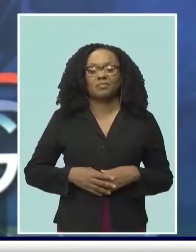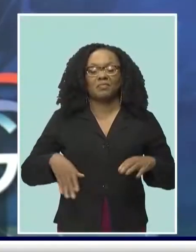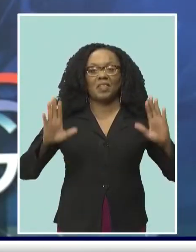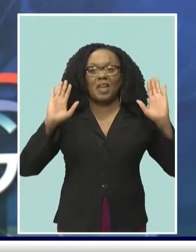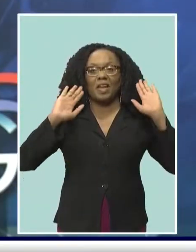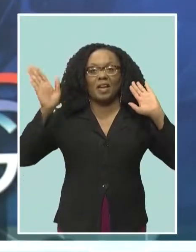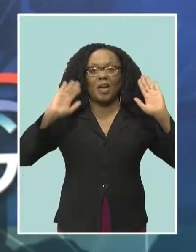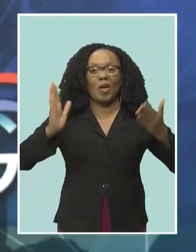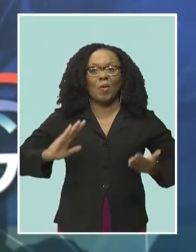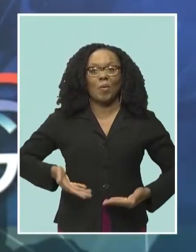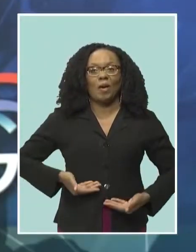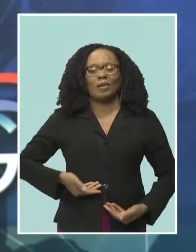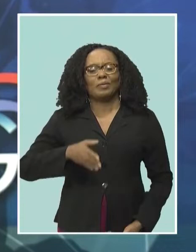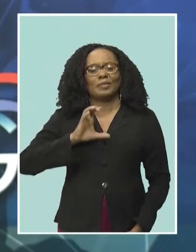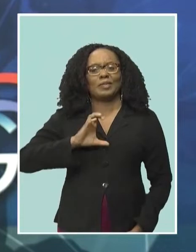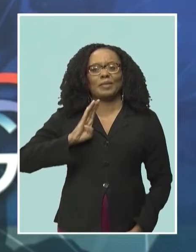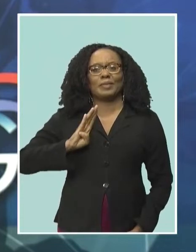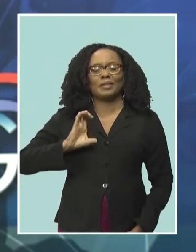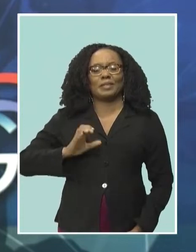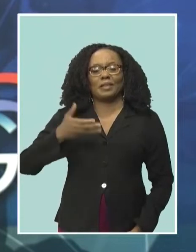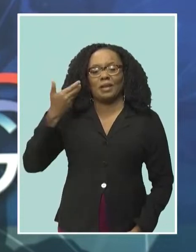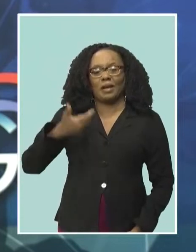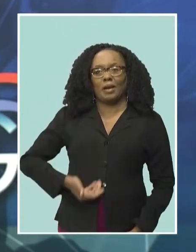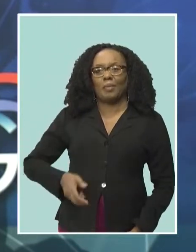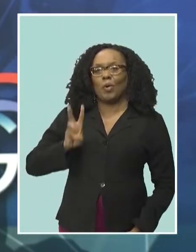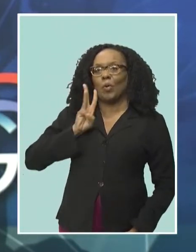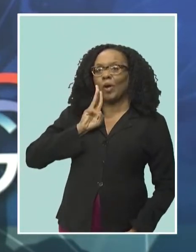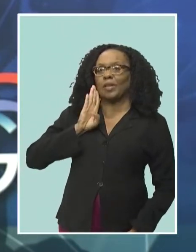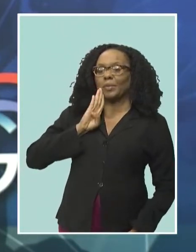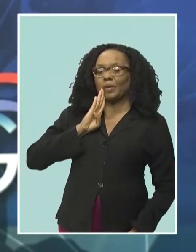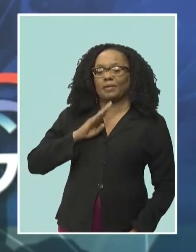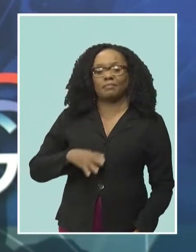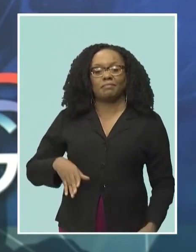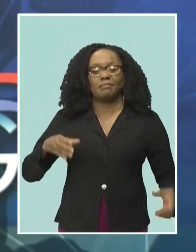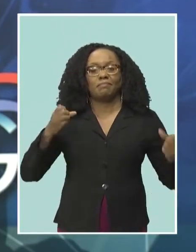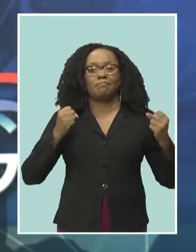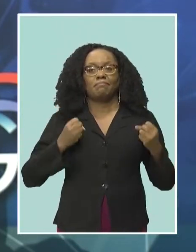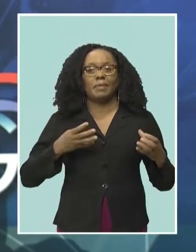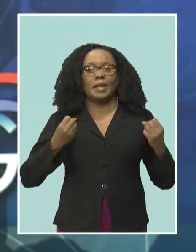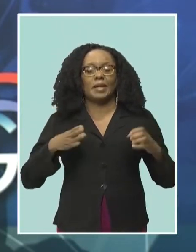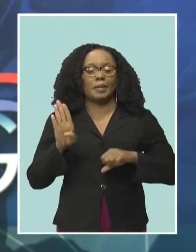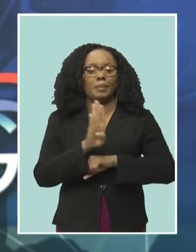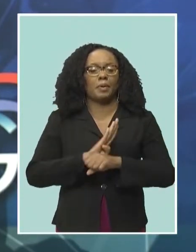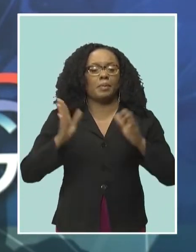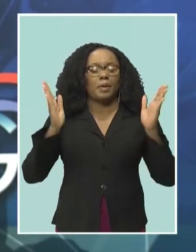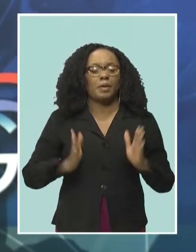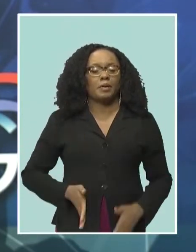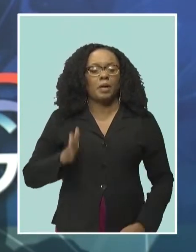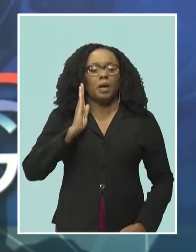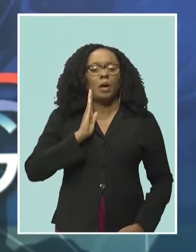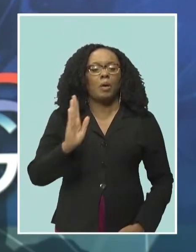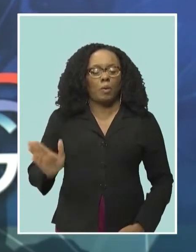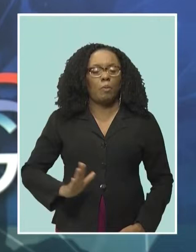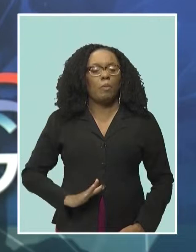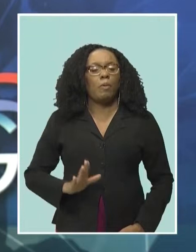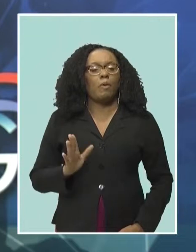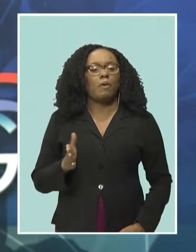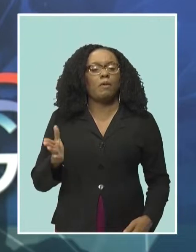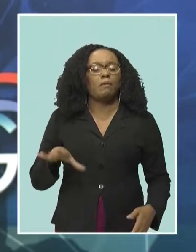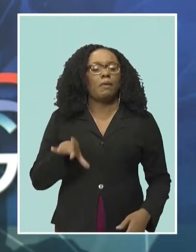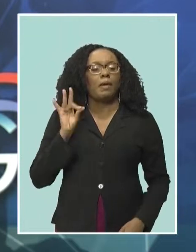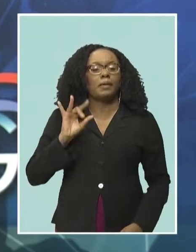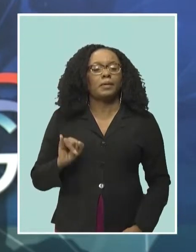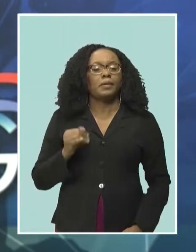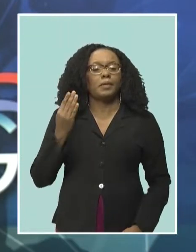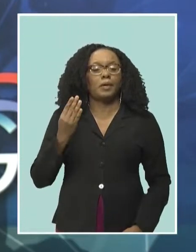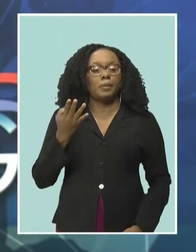Hello and welcome to the CBC NewsNight. I'm Lindy Burke. Dozens of Barbadians will be employed by the fintech company Paystone Incorporated next